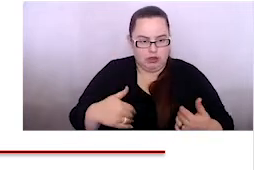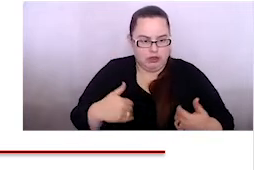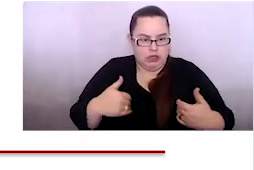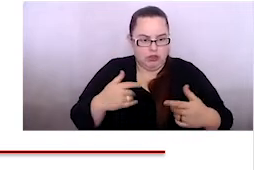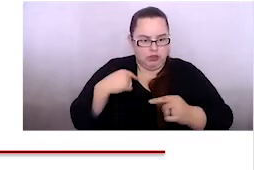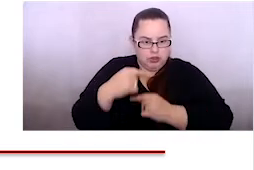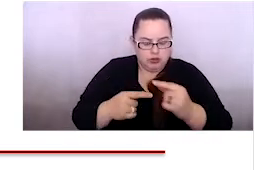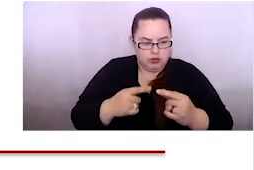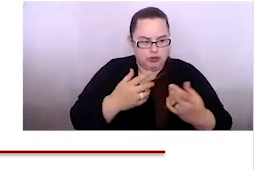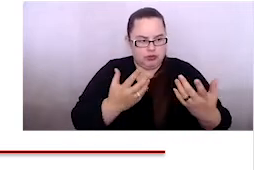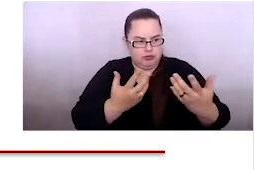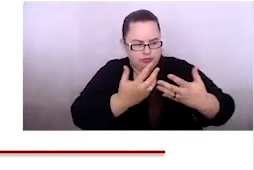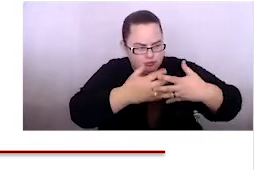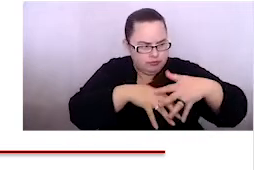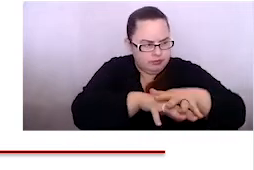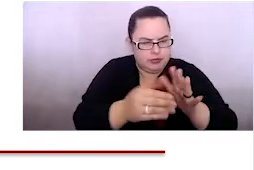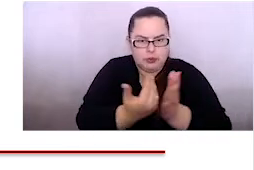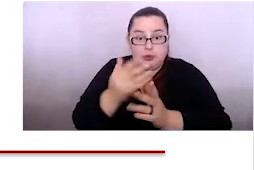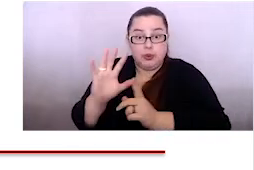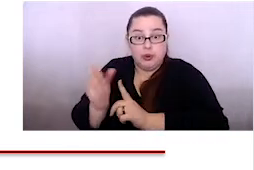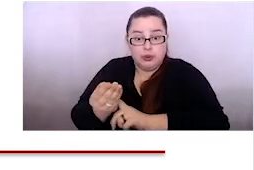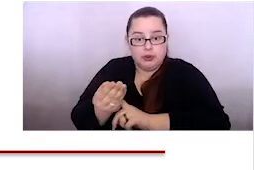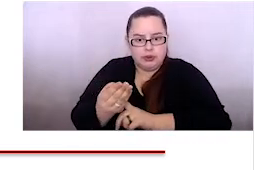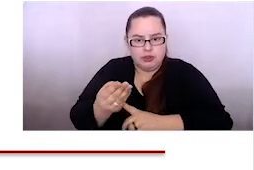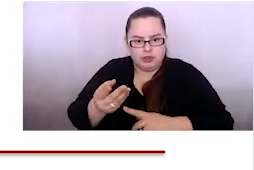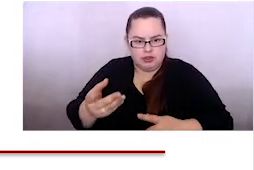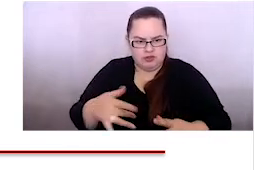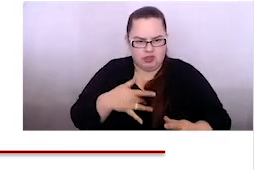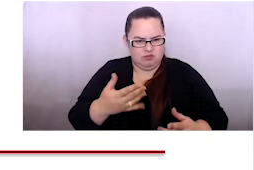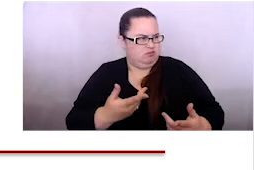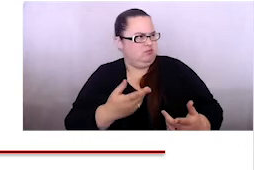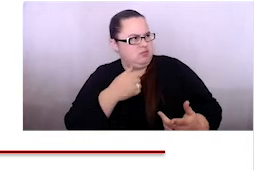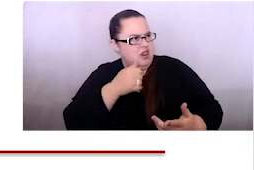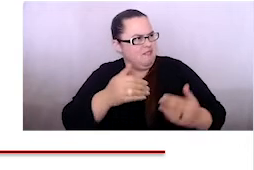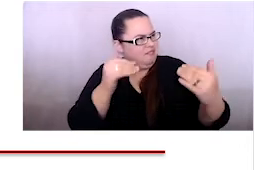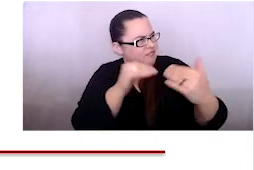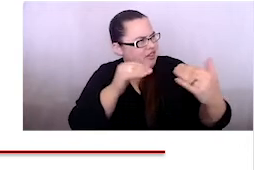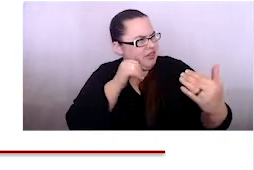assimilating to this new culture, they see it as dishonest, unfair.